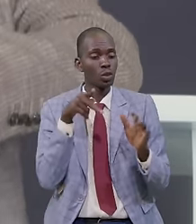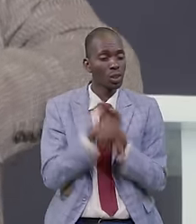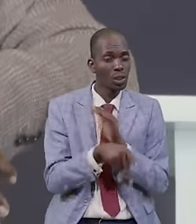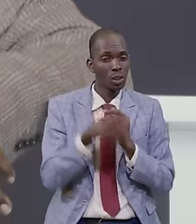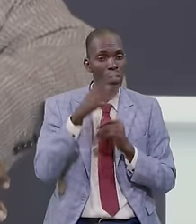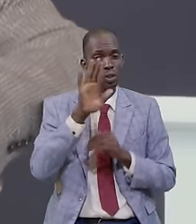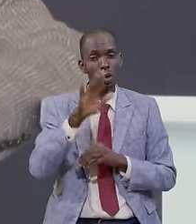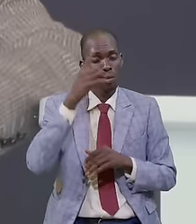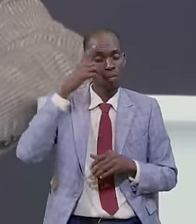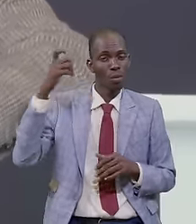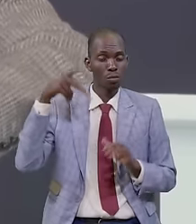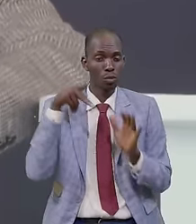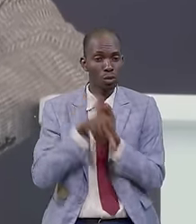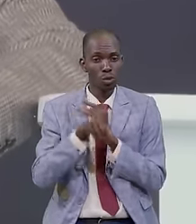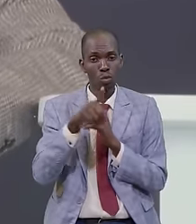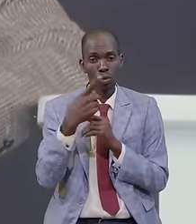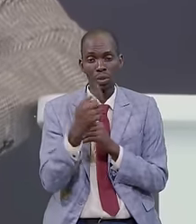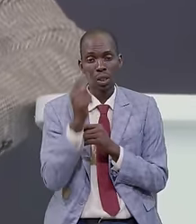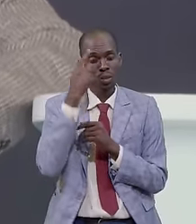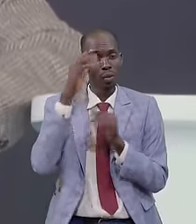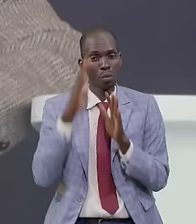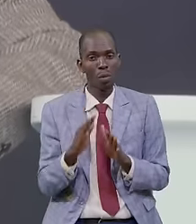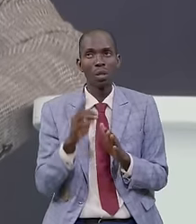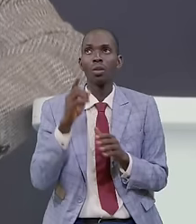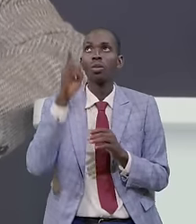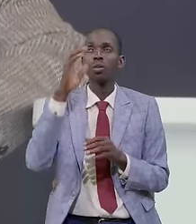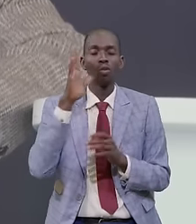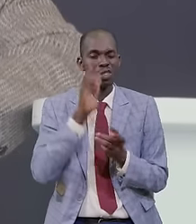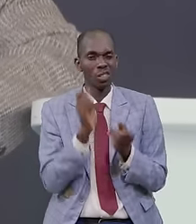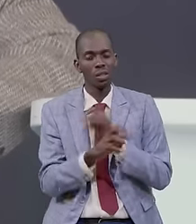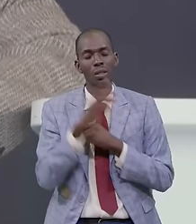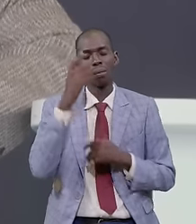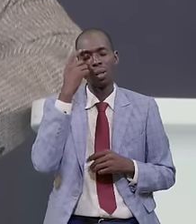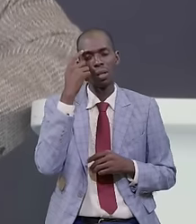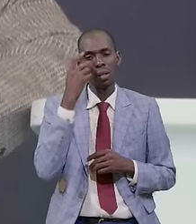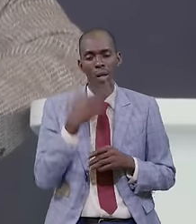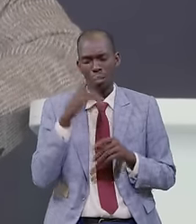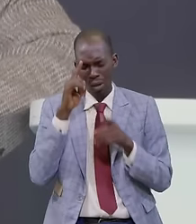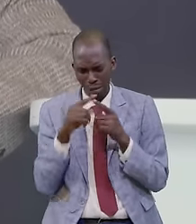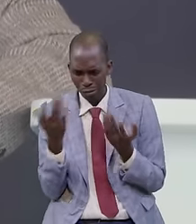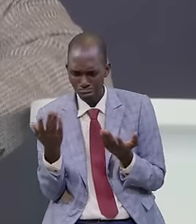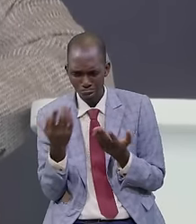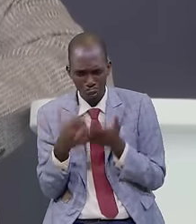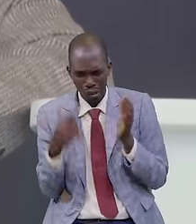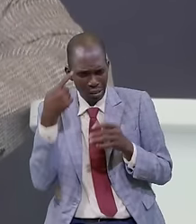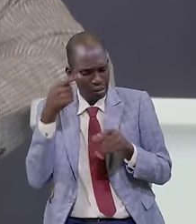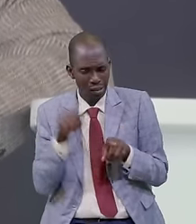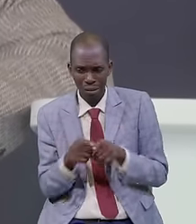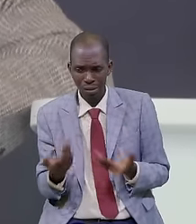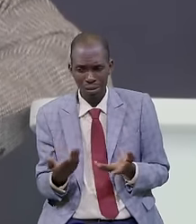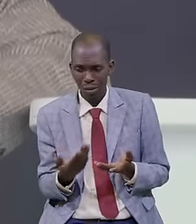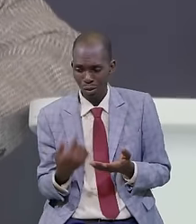mind. So they brought him out and they sold him. They sold him.